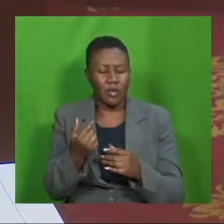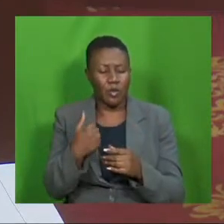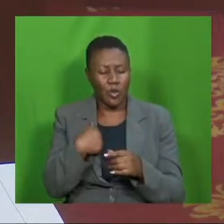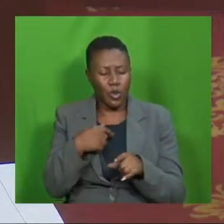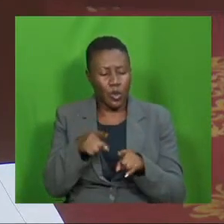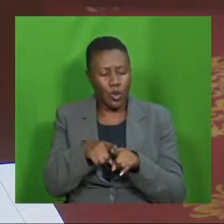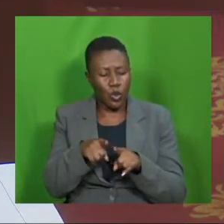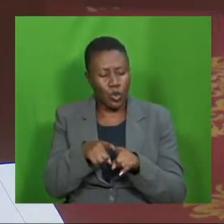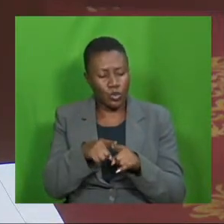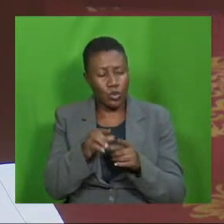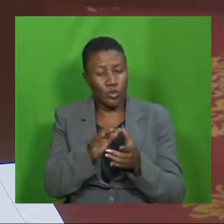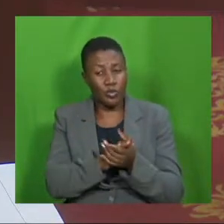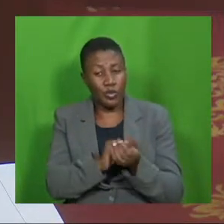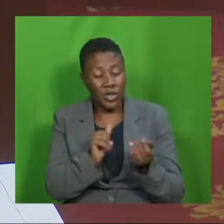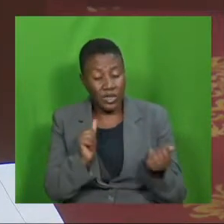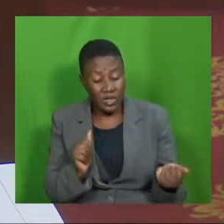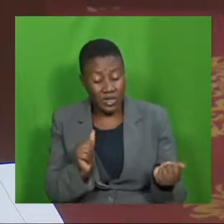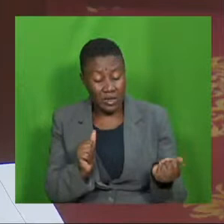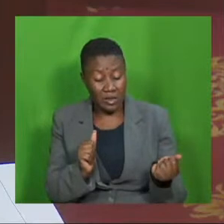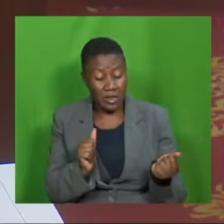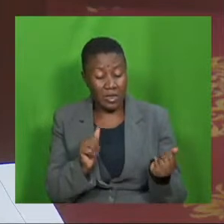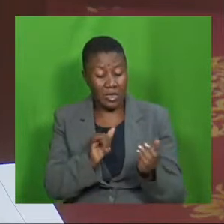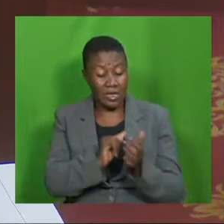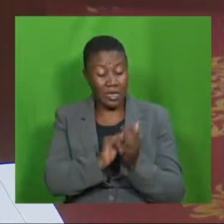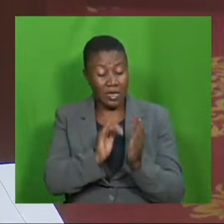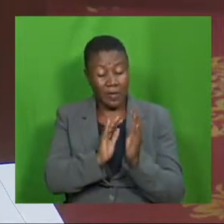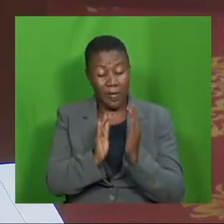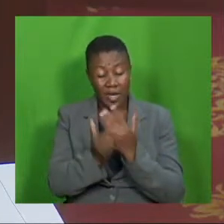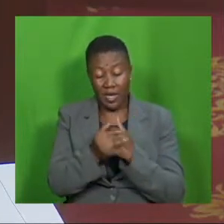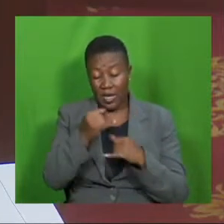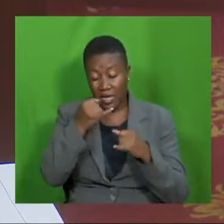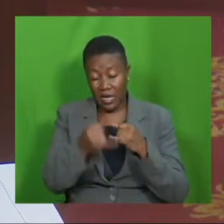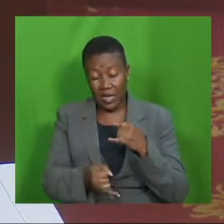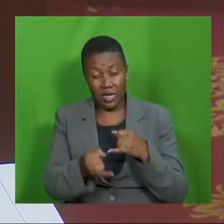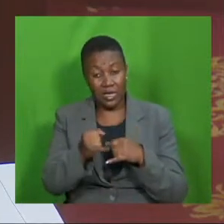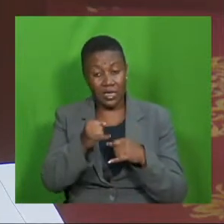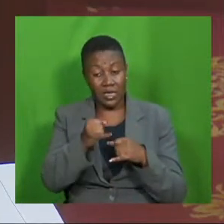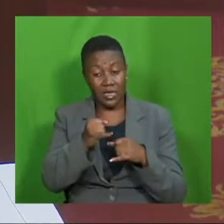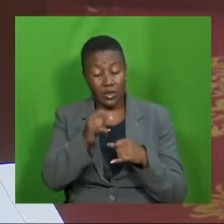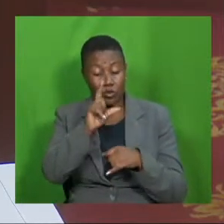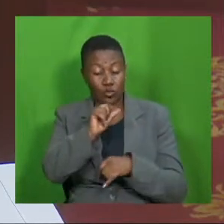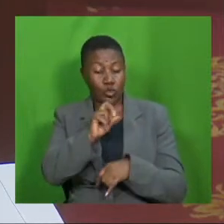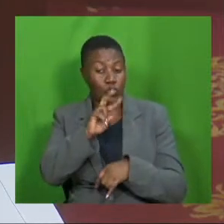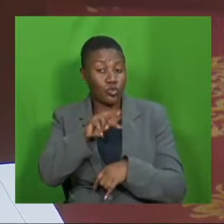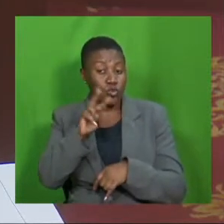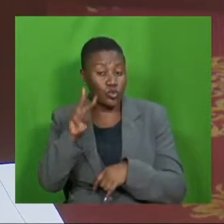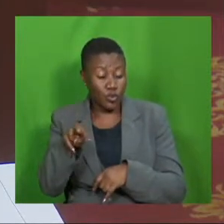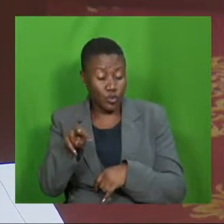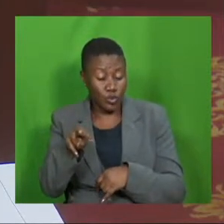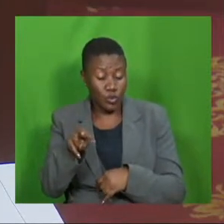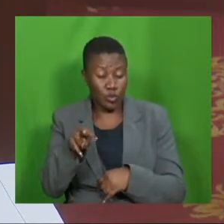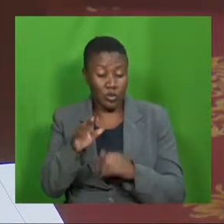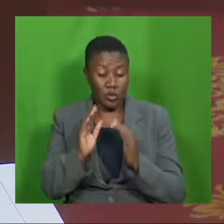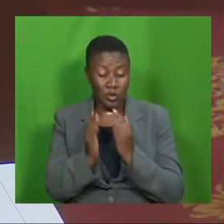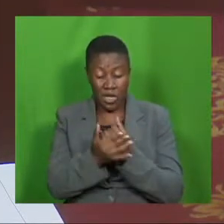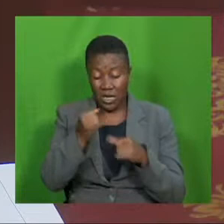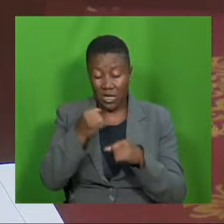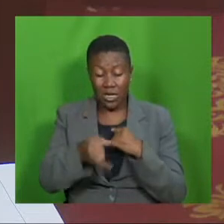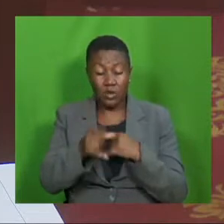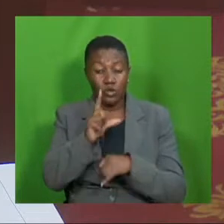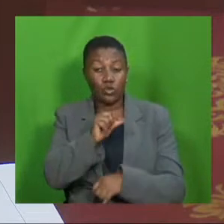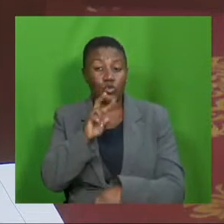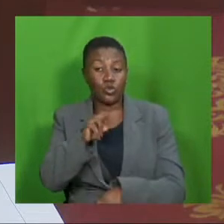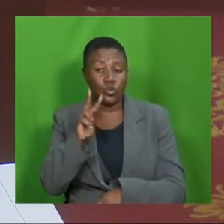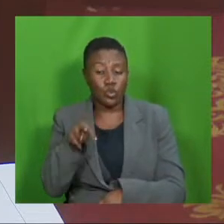believe by the end of next year, 2022, by the end of 2022, the